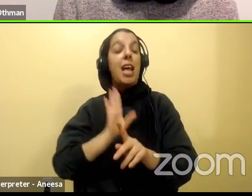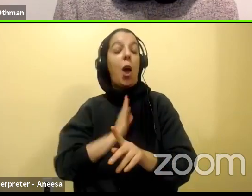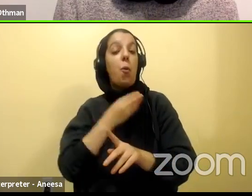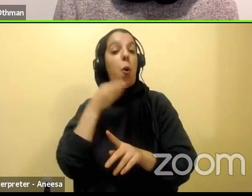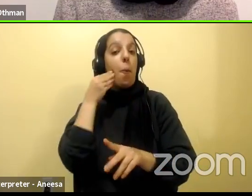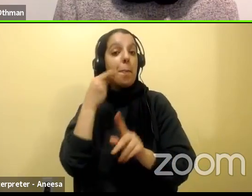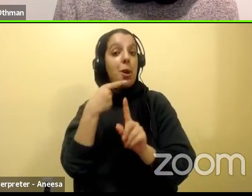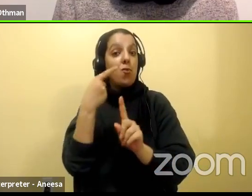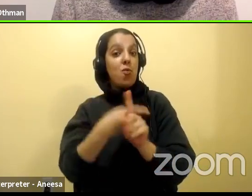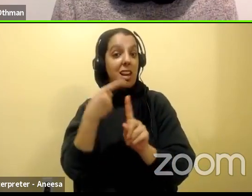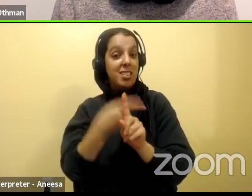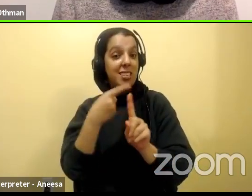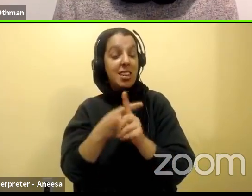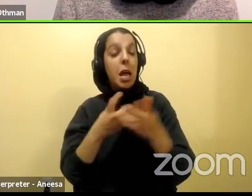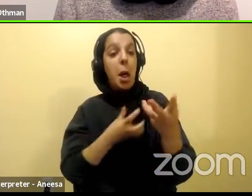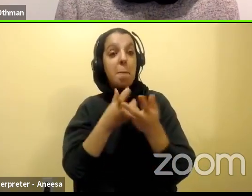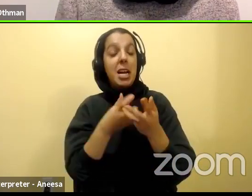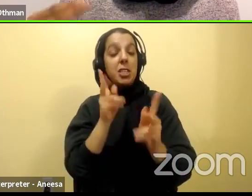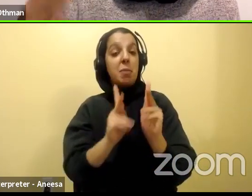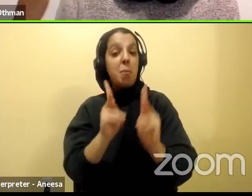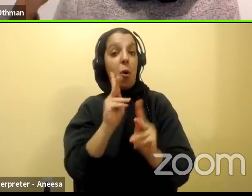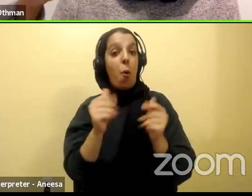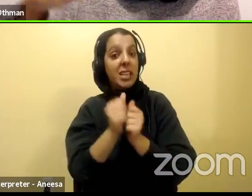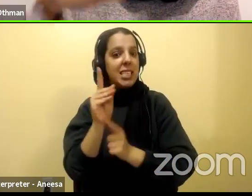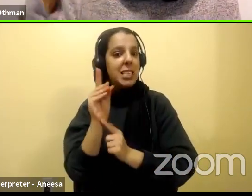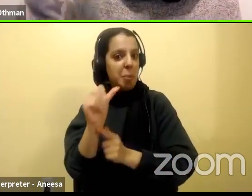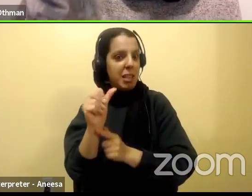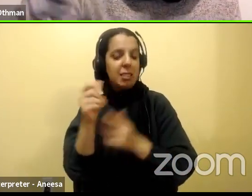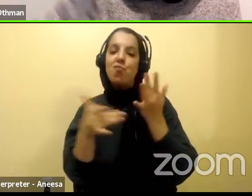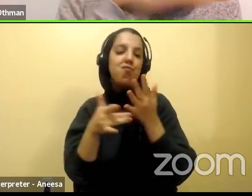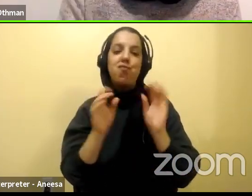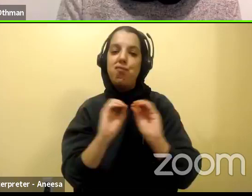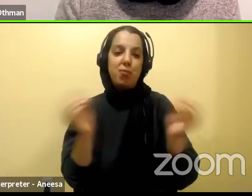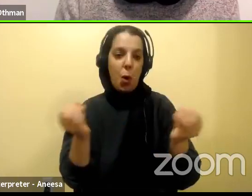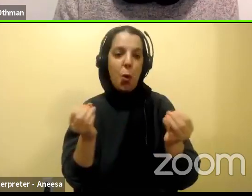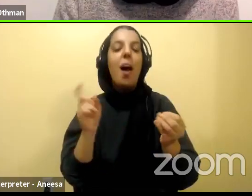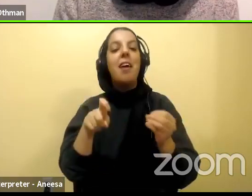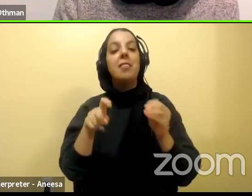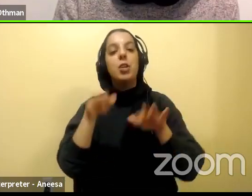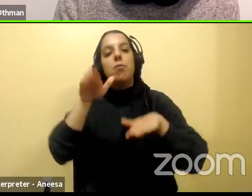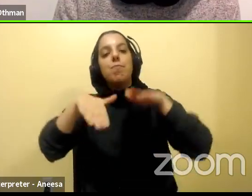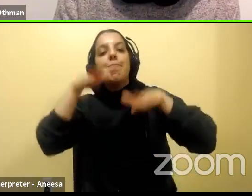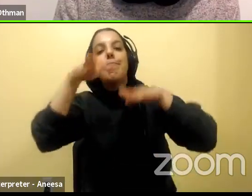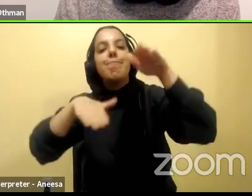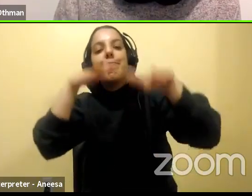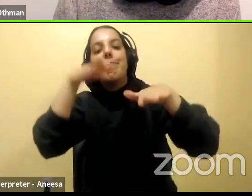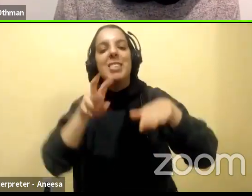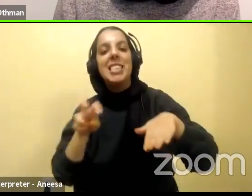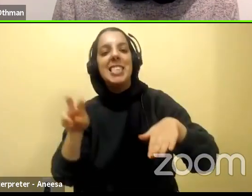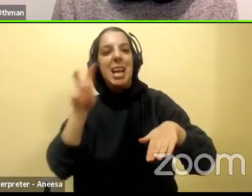for individuals with disabilities. It had there we had to climb steps in order to get into the house.